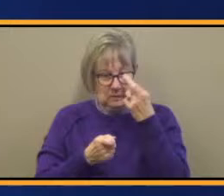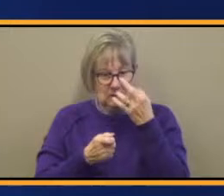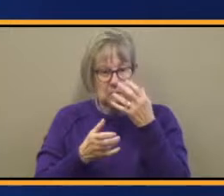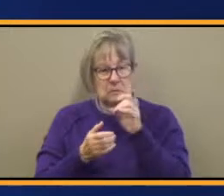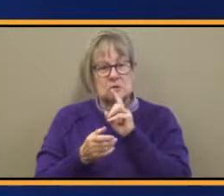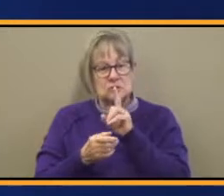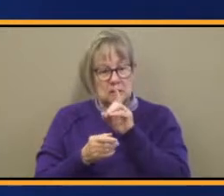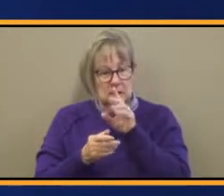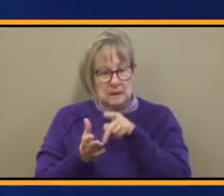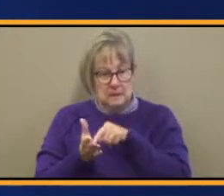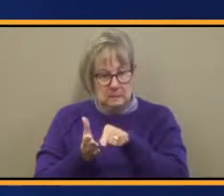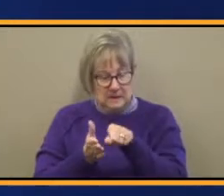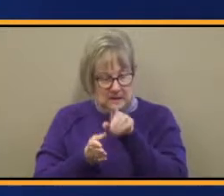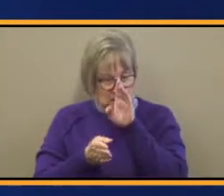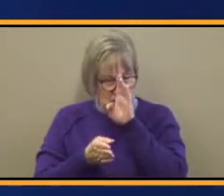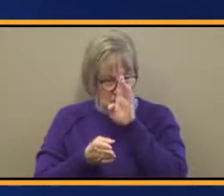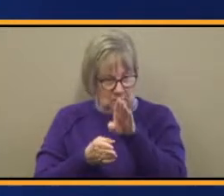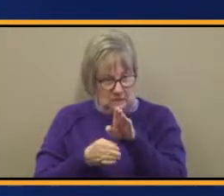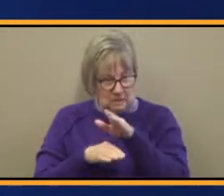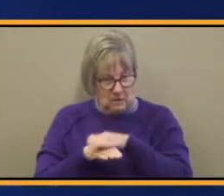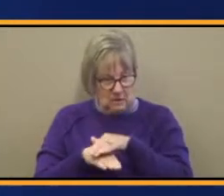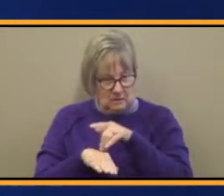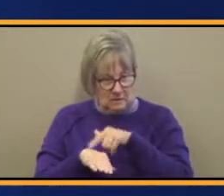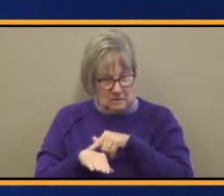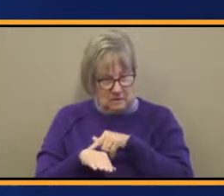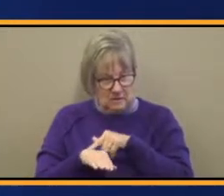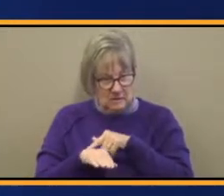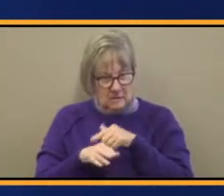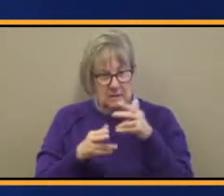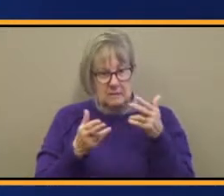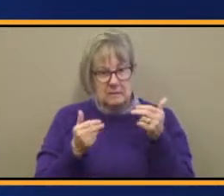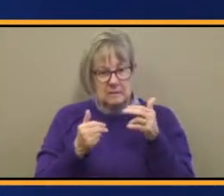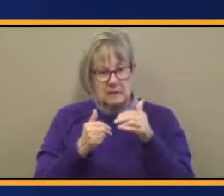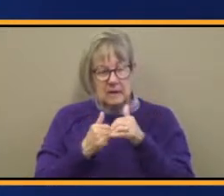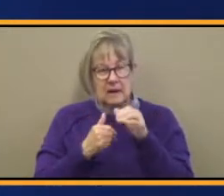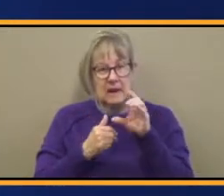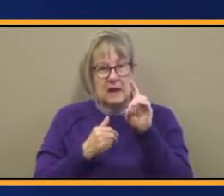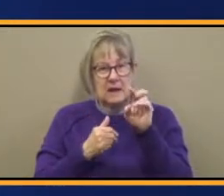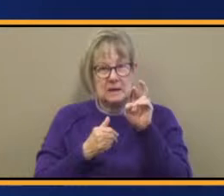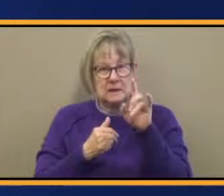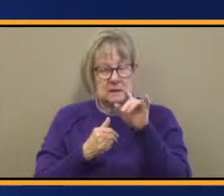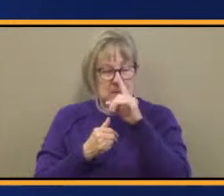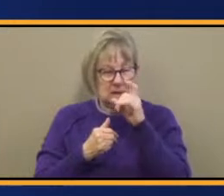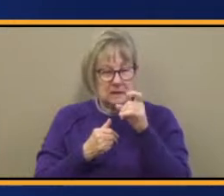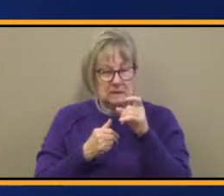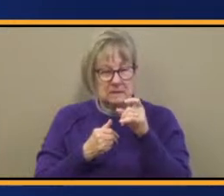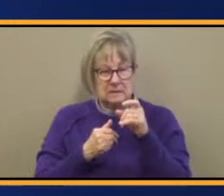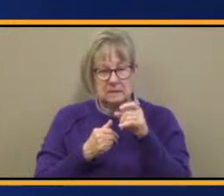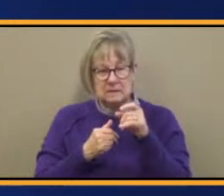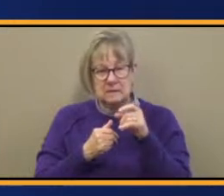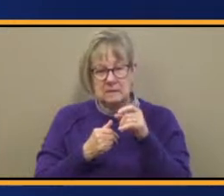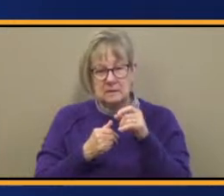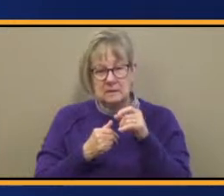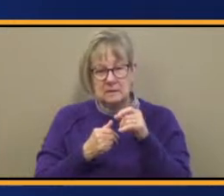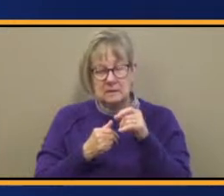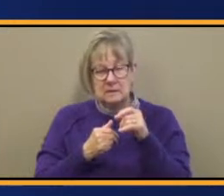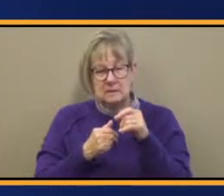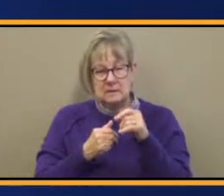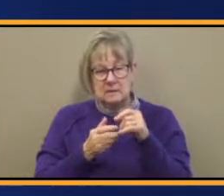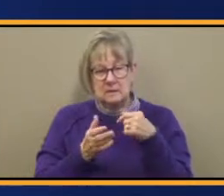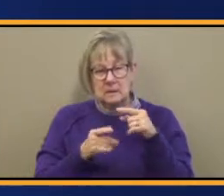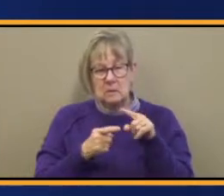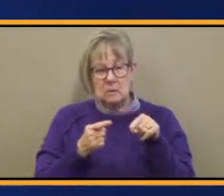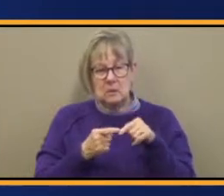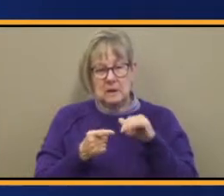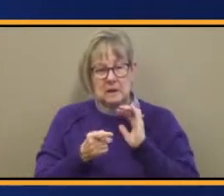time in the future. I'm laughing at Daniel because I always have problems with the online system. But when our